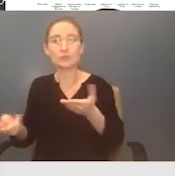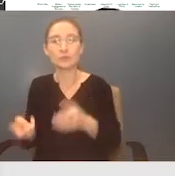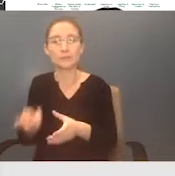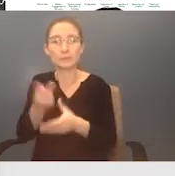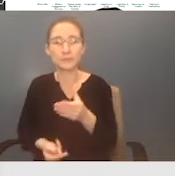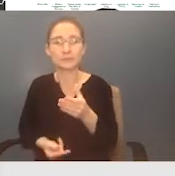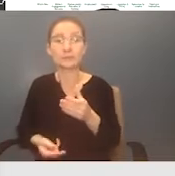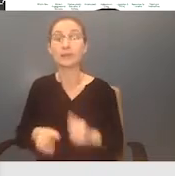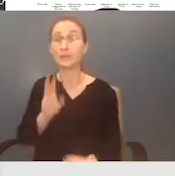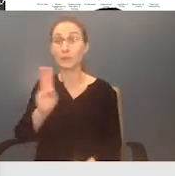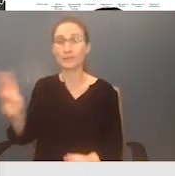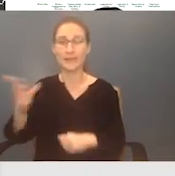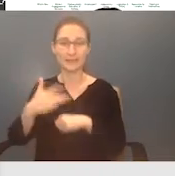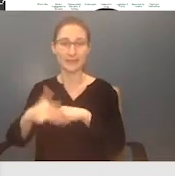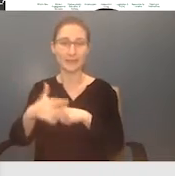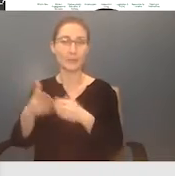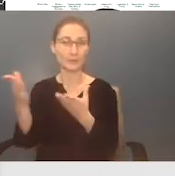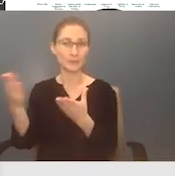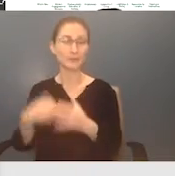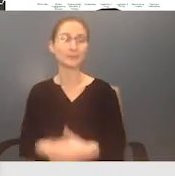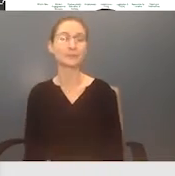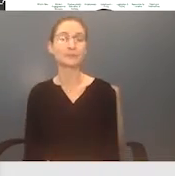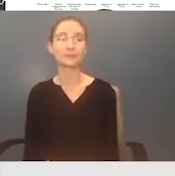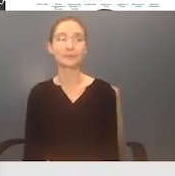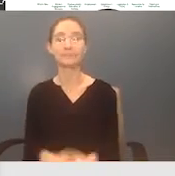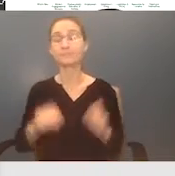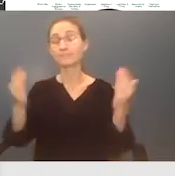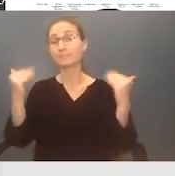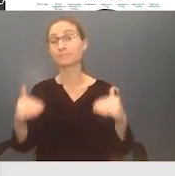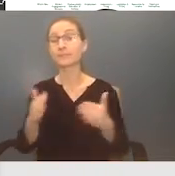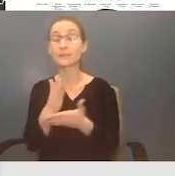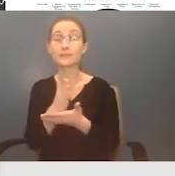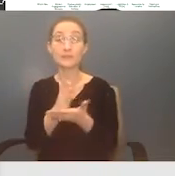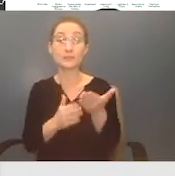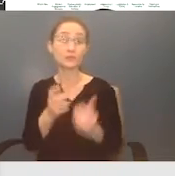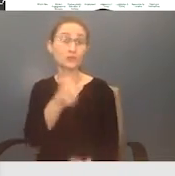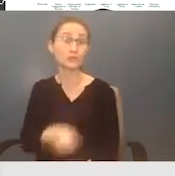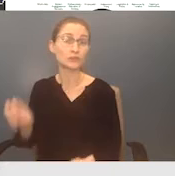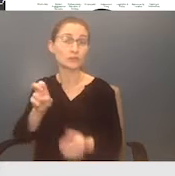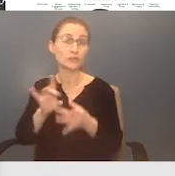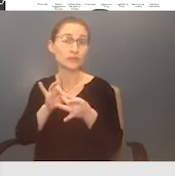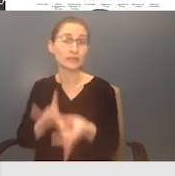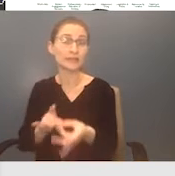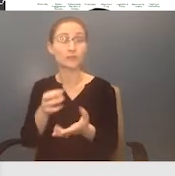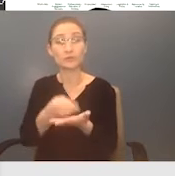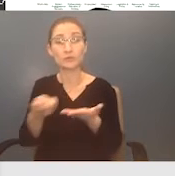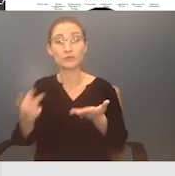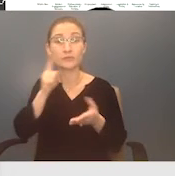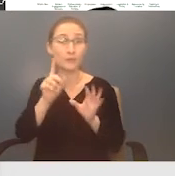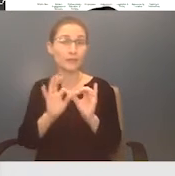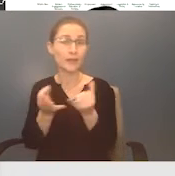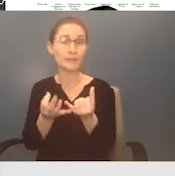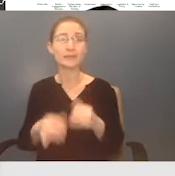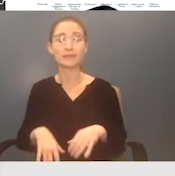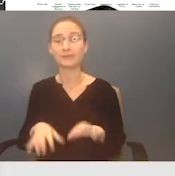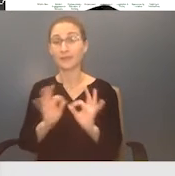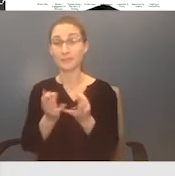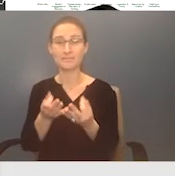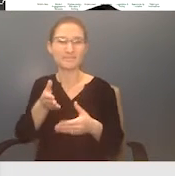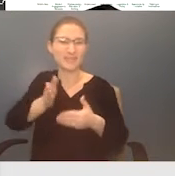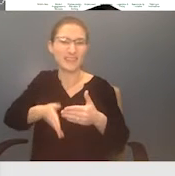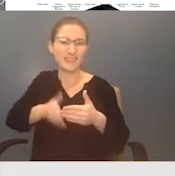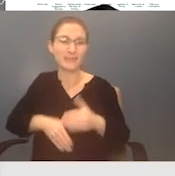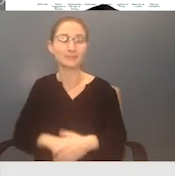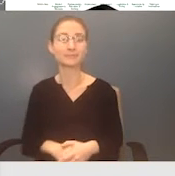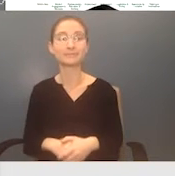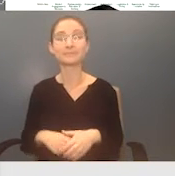websites here. And then just some transition related resources for families. This is where we end. Okay,